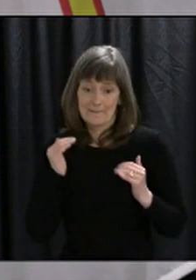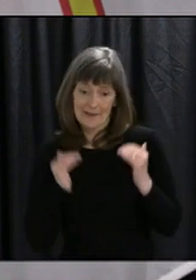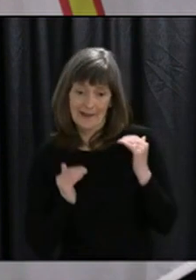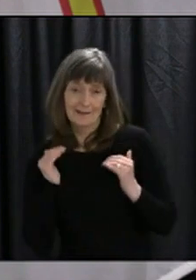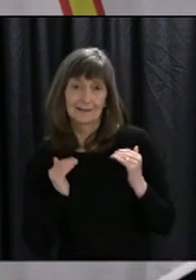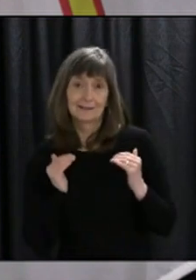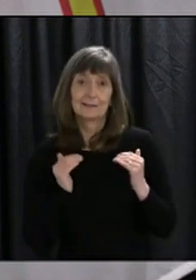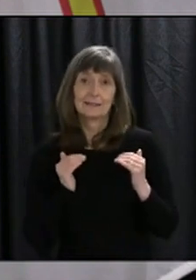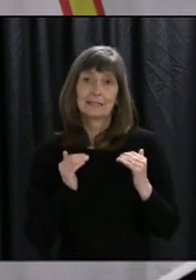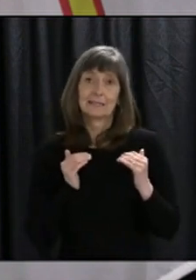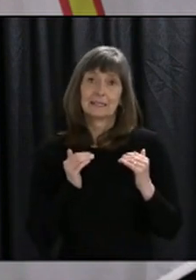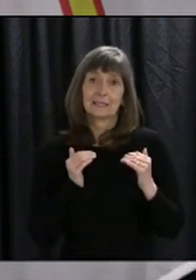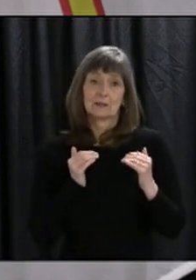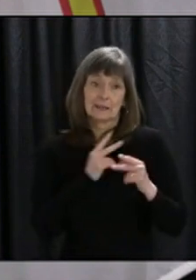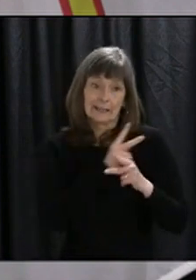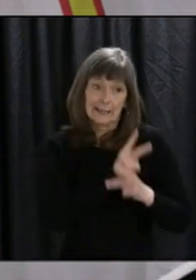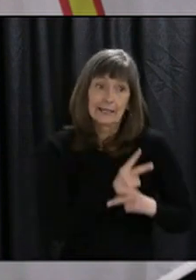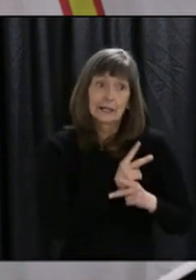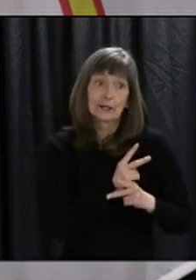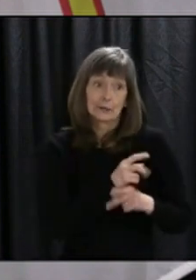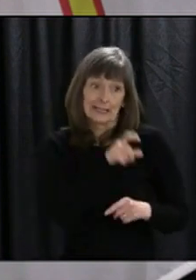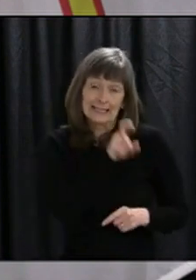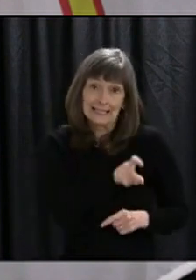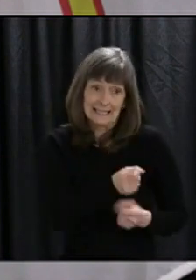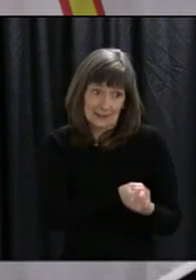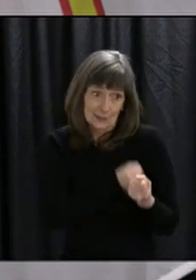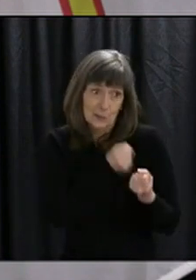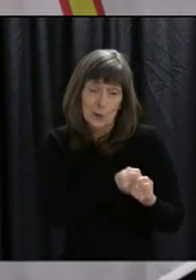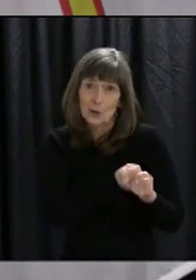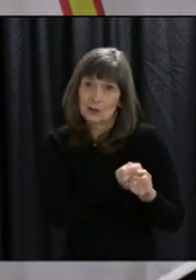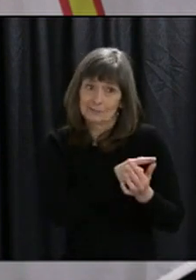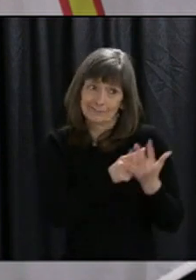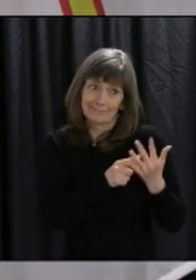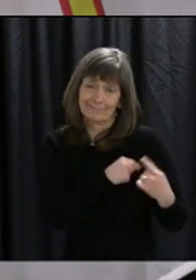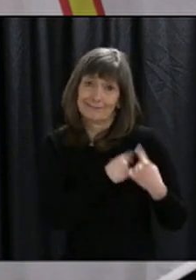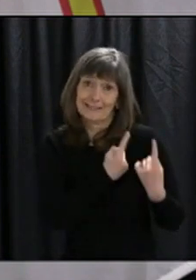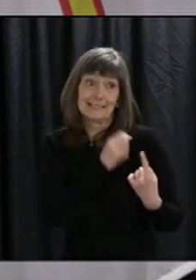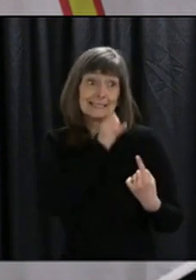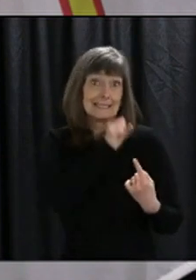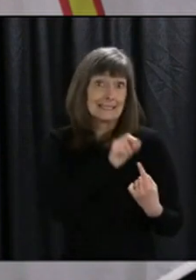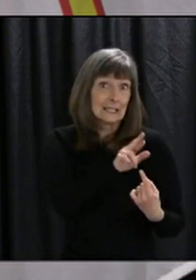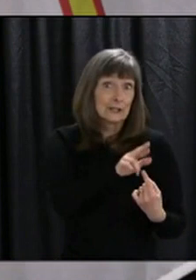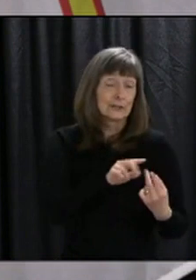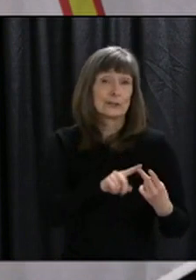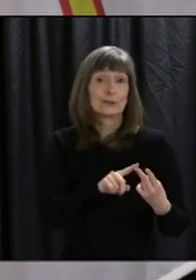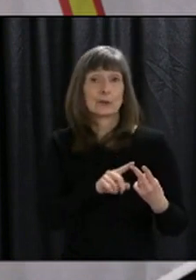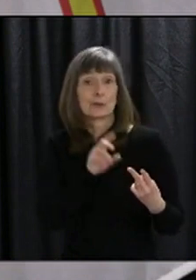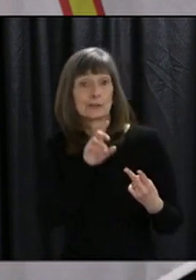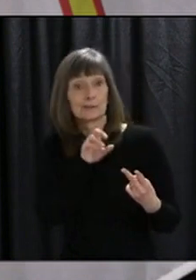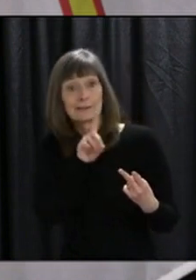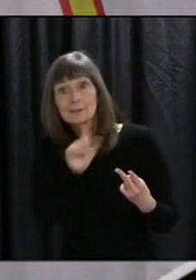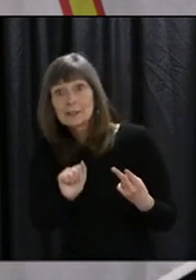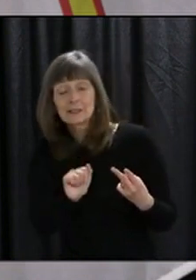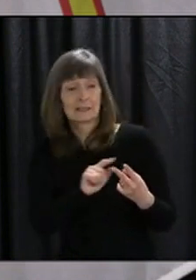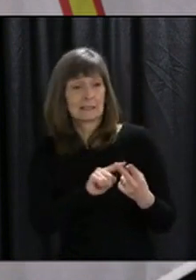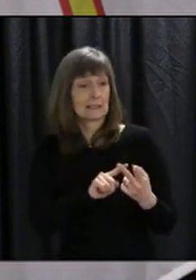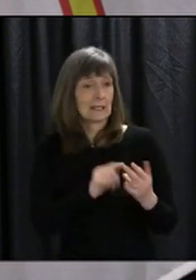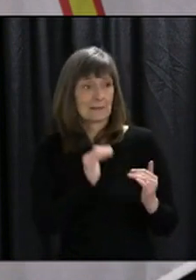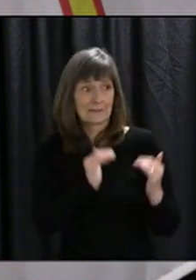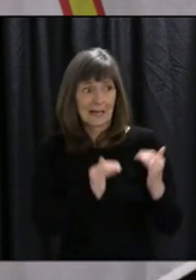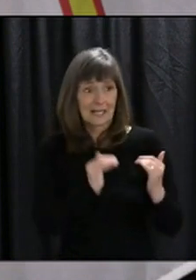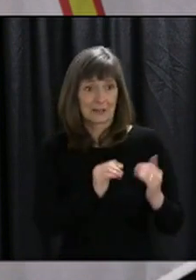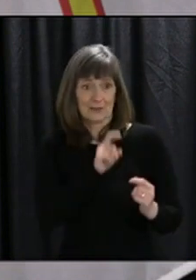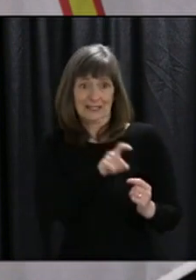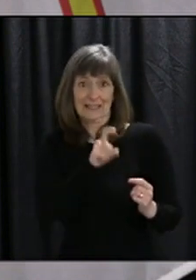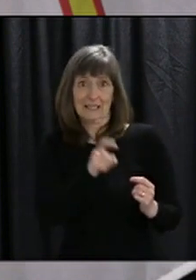balance the care needs of not just the seniors, but those that live with disabilities. You're trying to balance what they